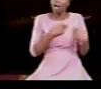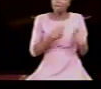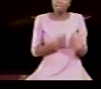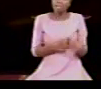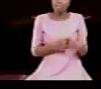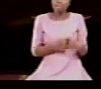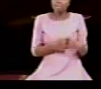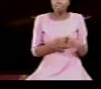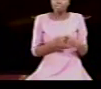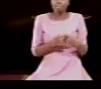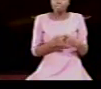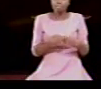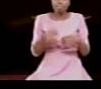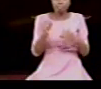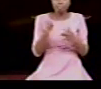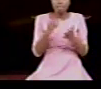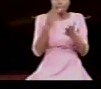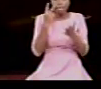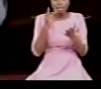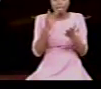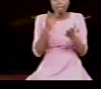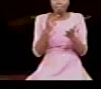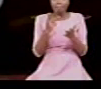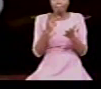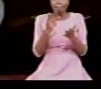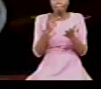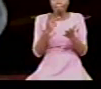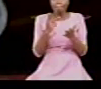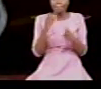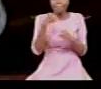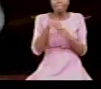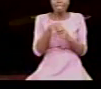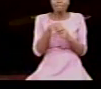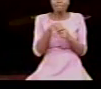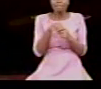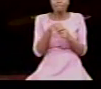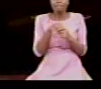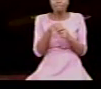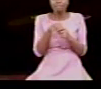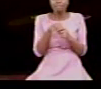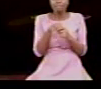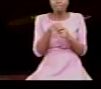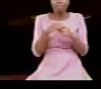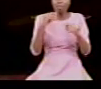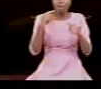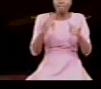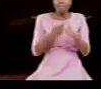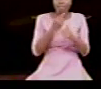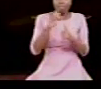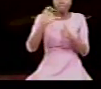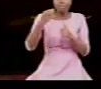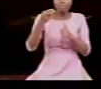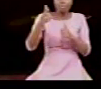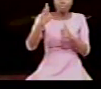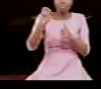So that's what I mean. See. In 1 Chronicles